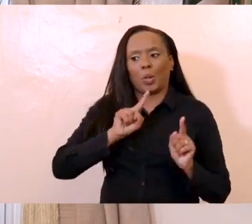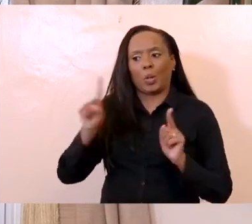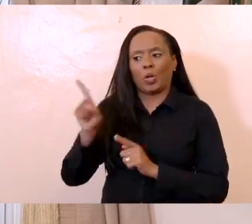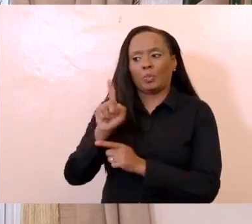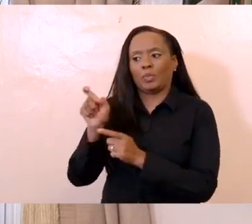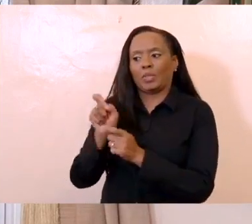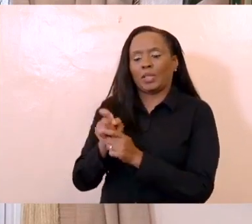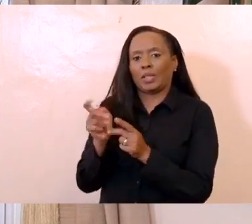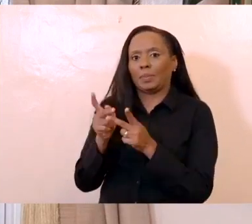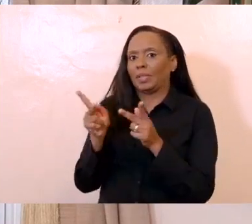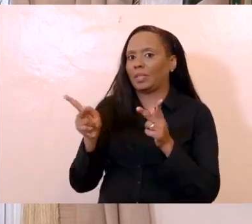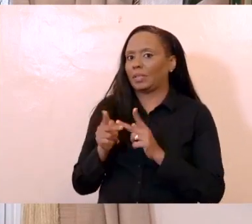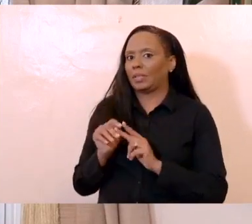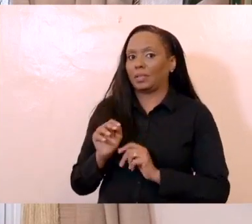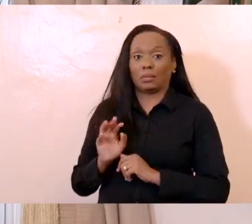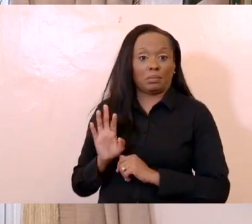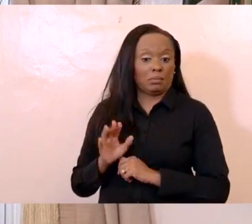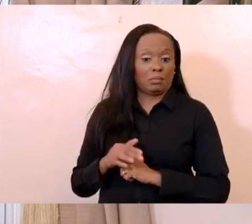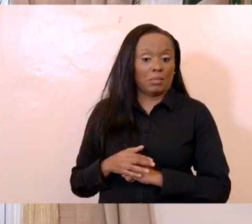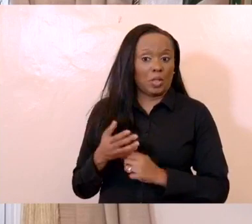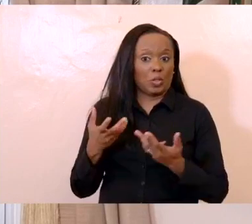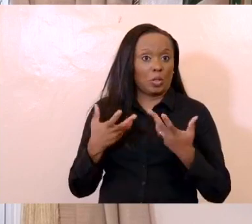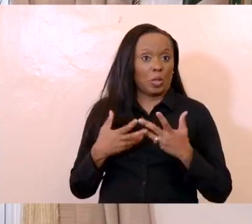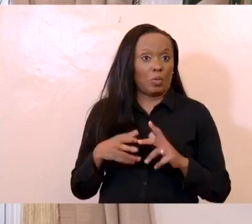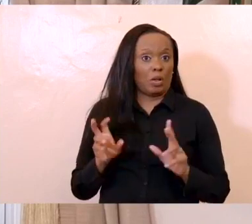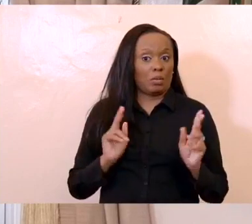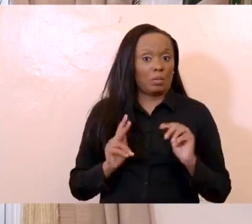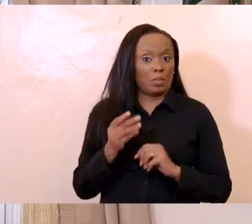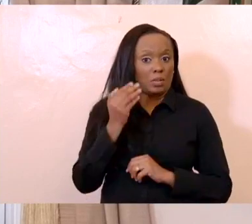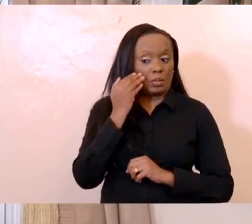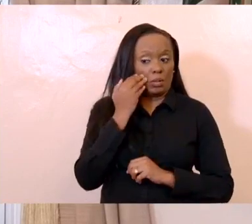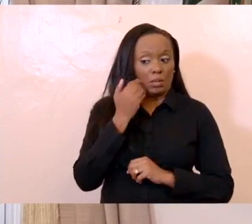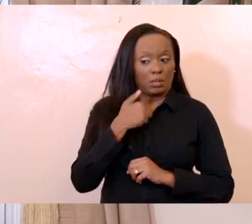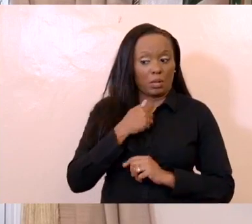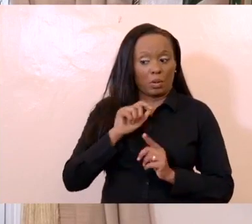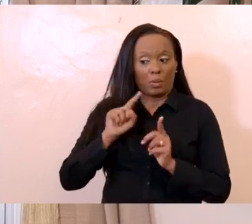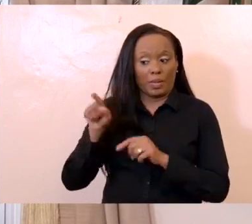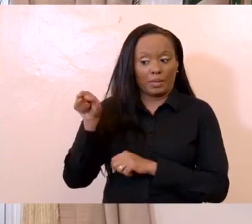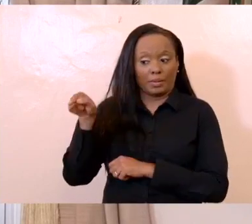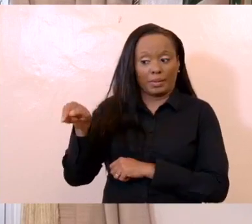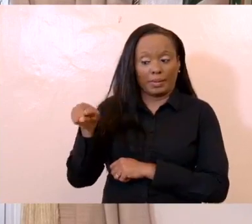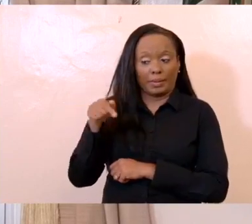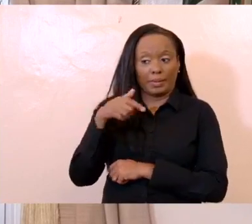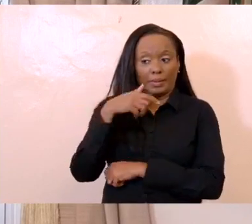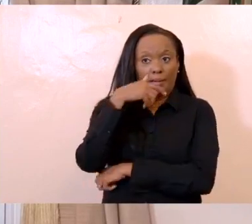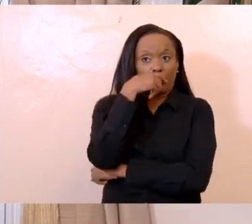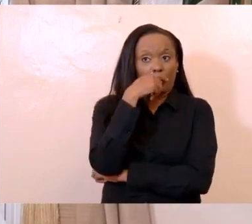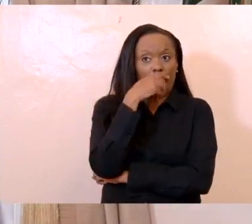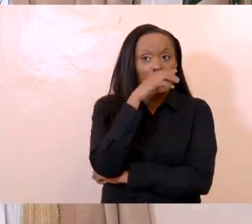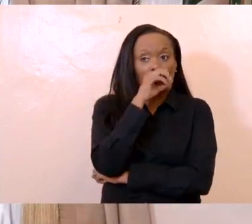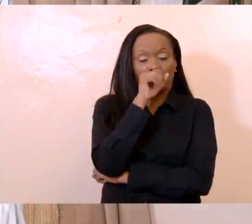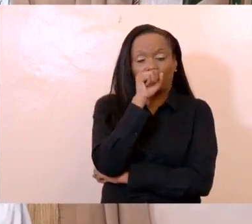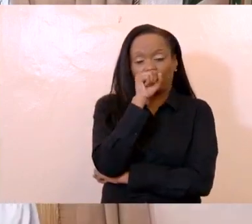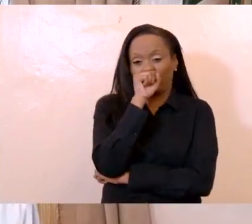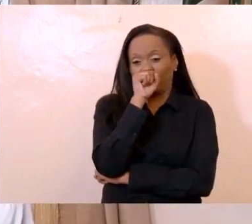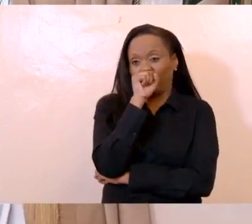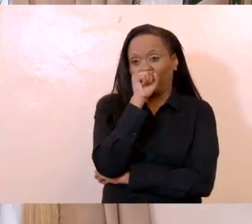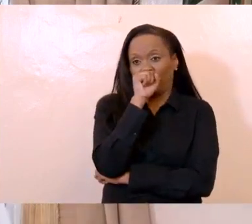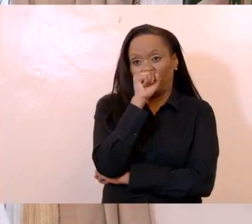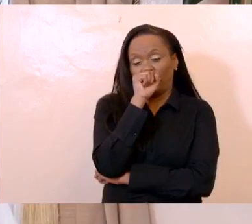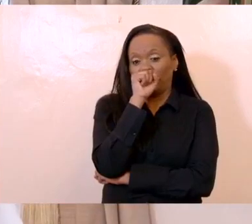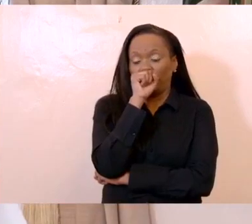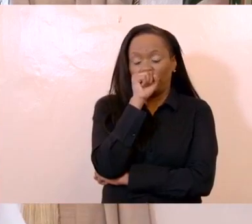reasons, and they might try to hold it back, right? We had this issue with the bus